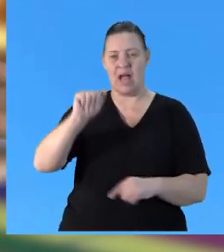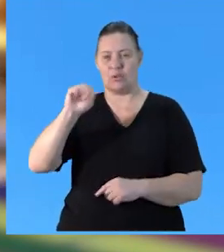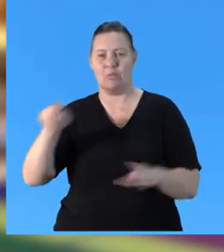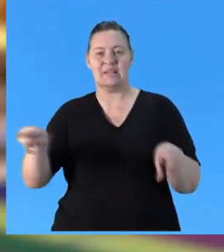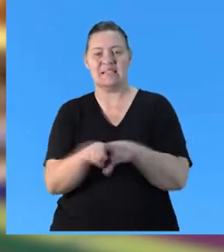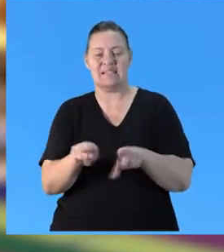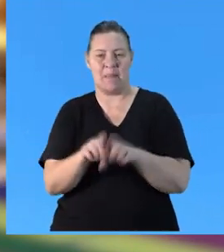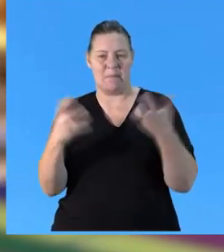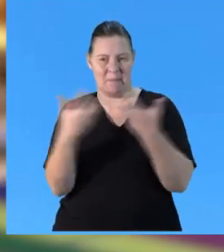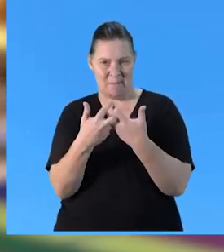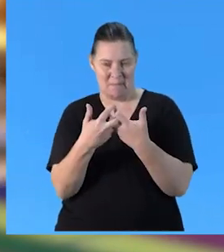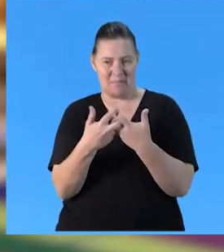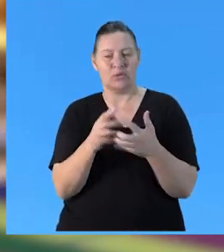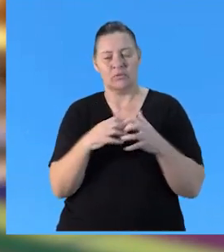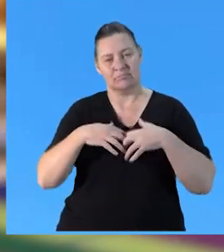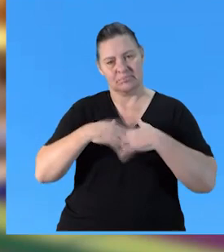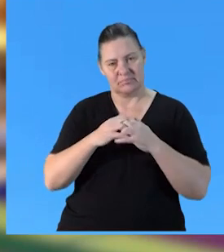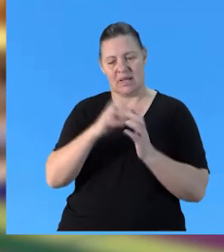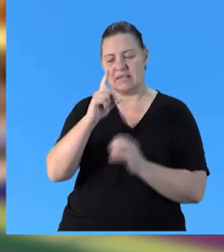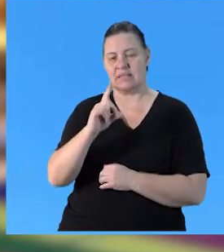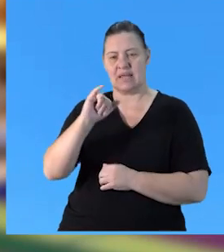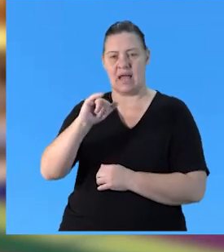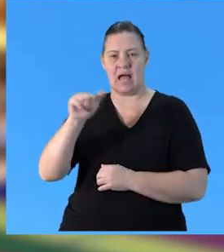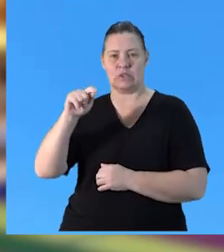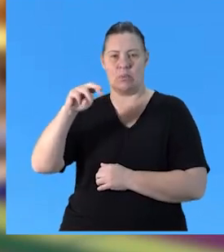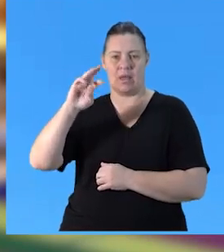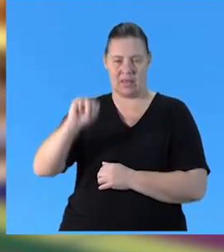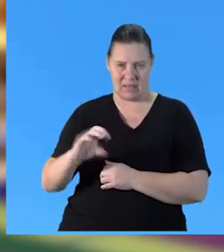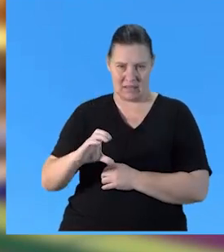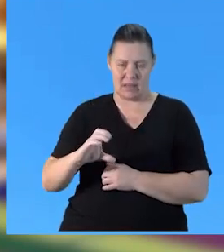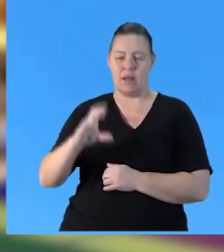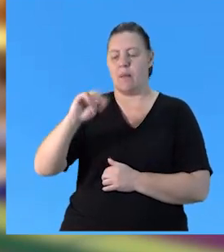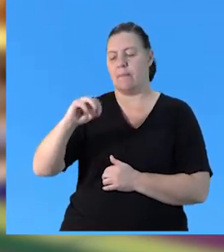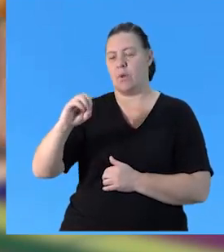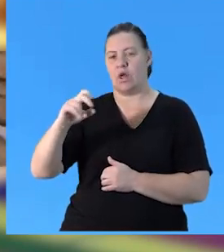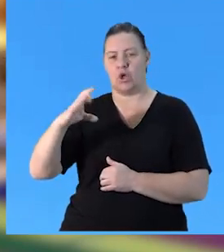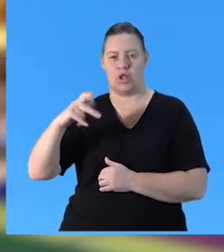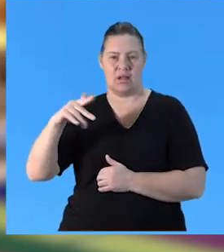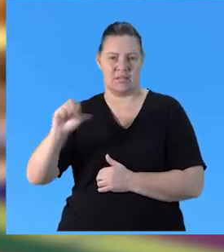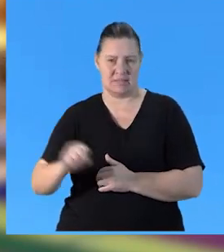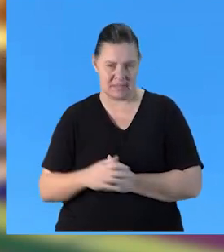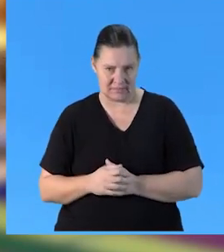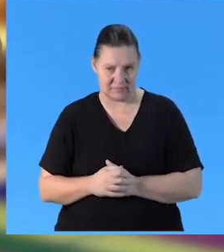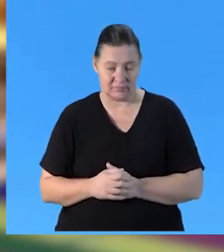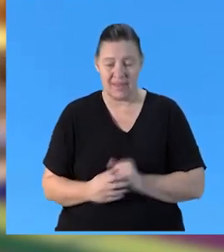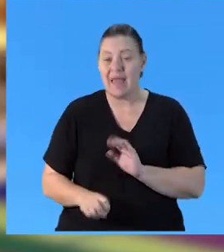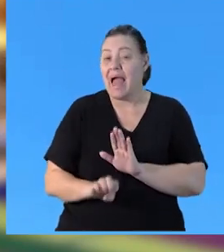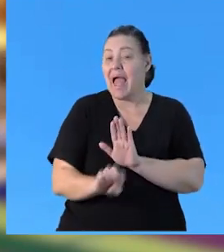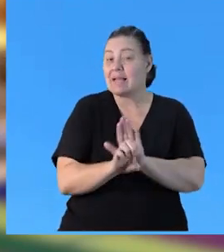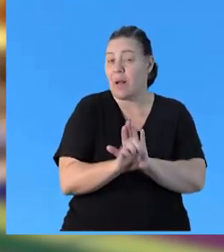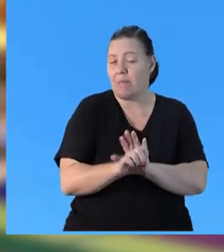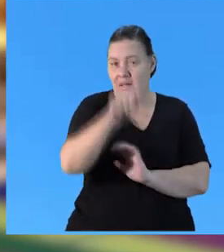terminal. And once they start moving, they will now have both the potential and the kinetic energy as they are moving from one terminal to the